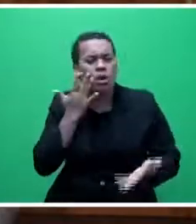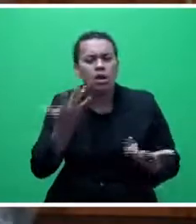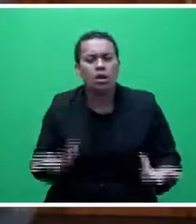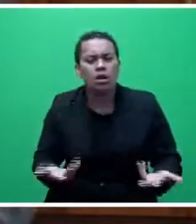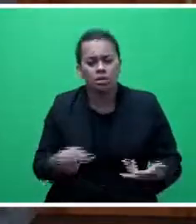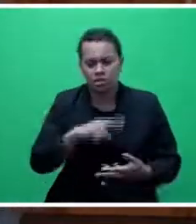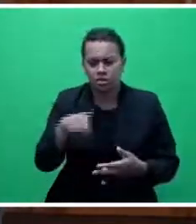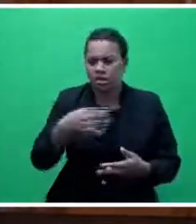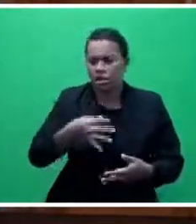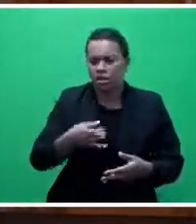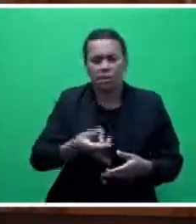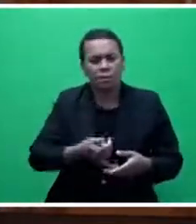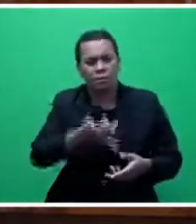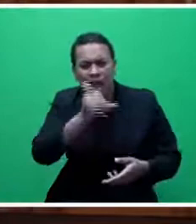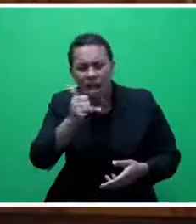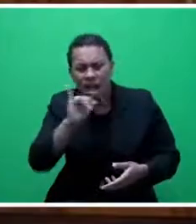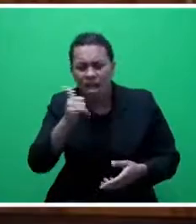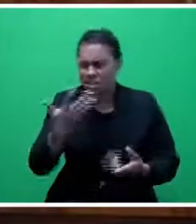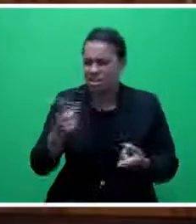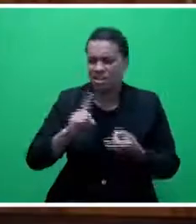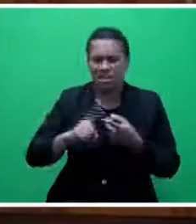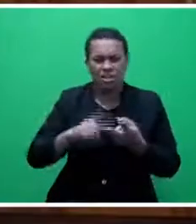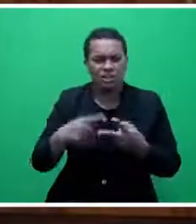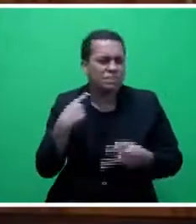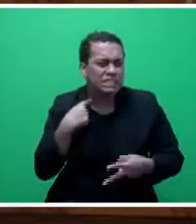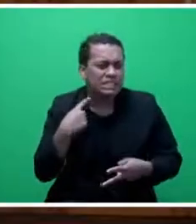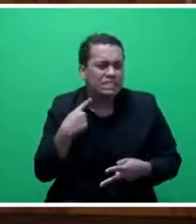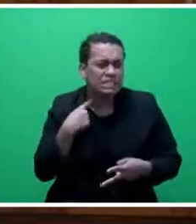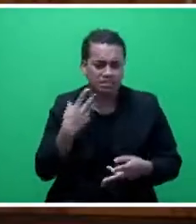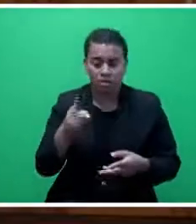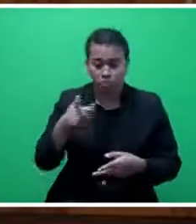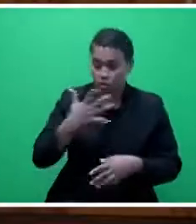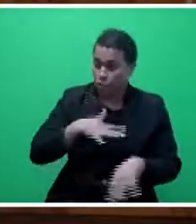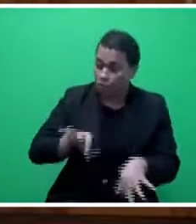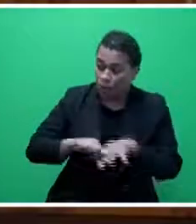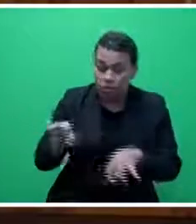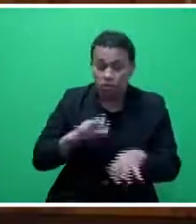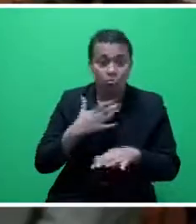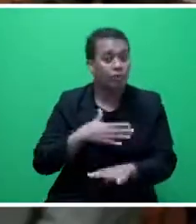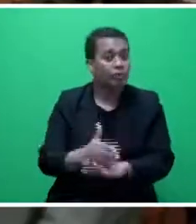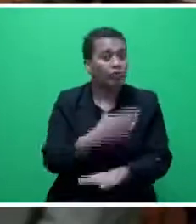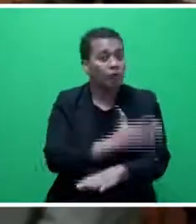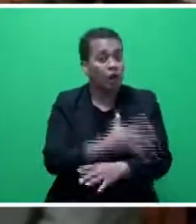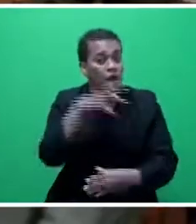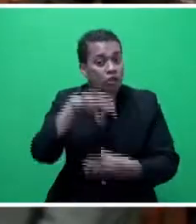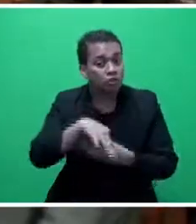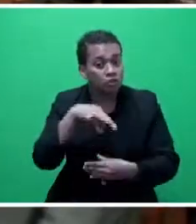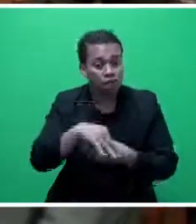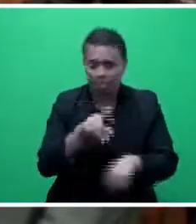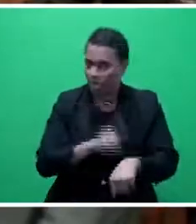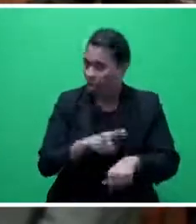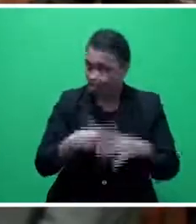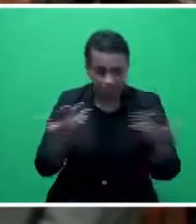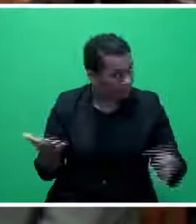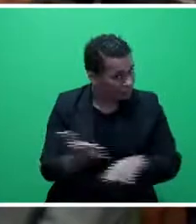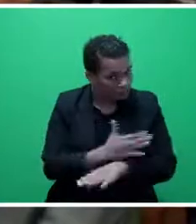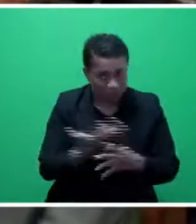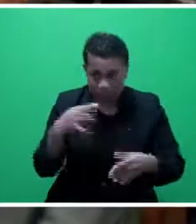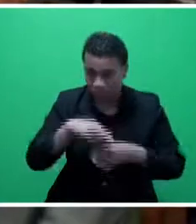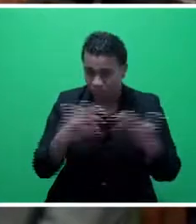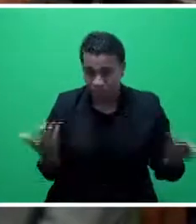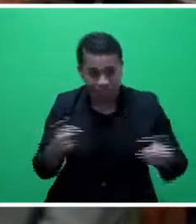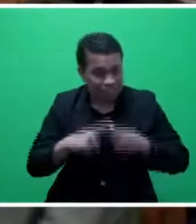is not election time. He did it just before election time. You see, the timing is very different. So you try and